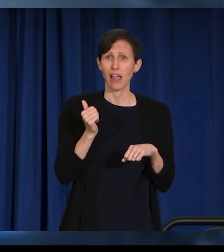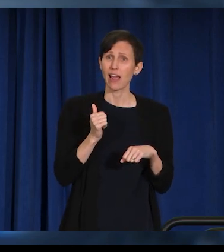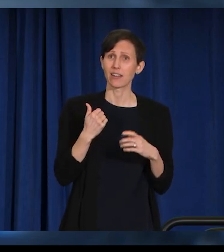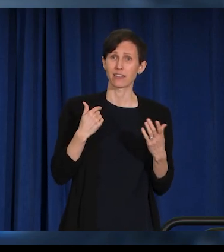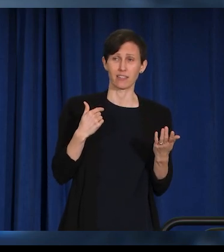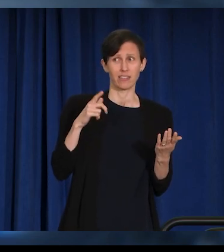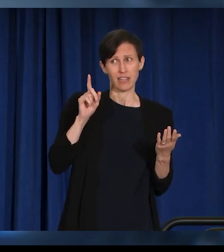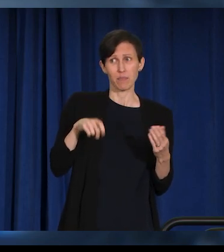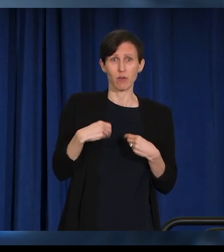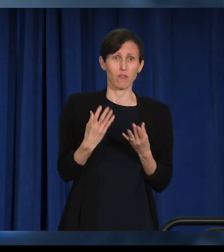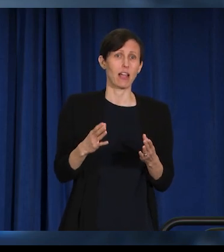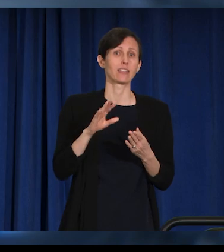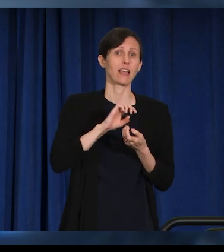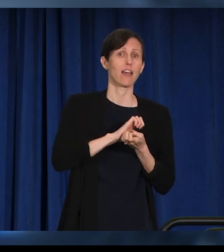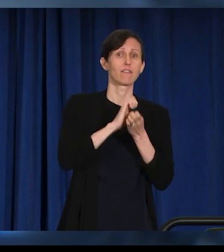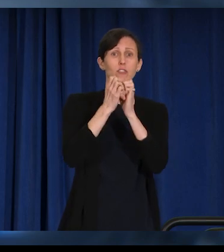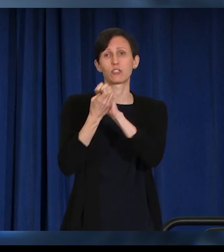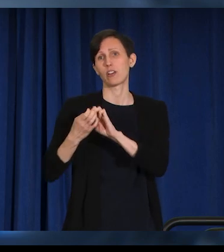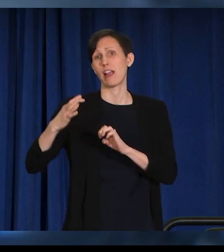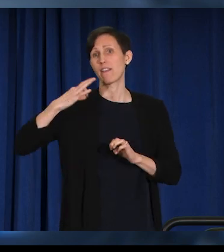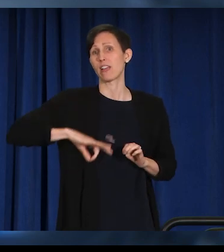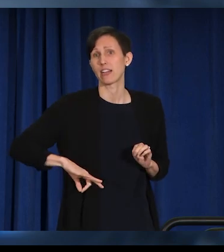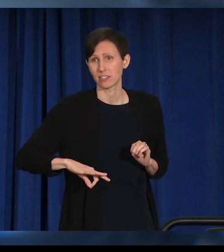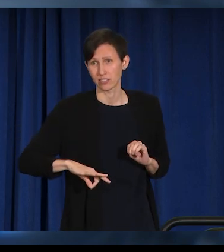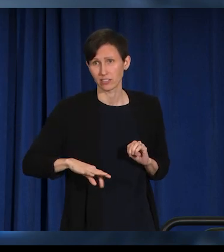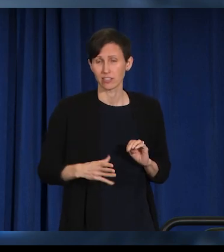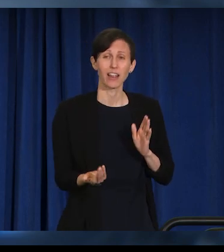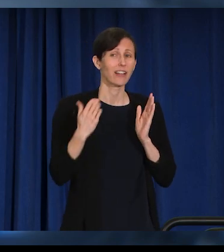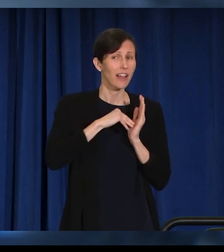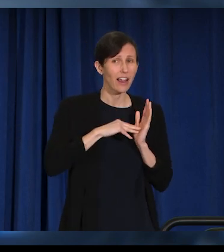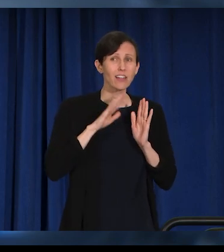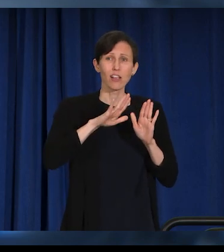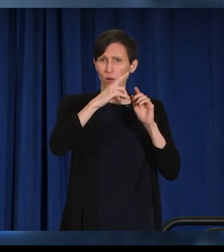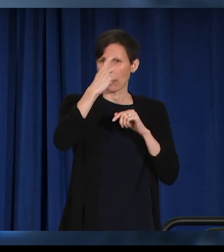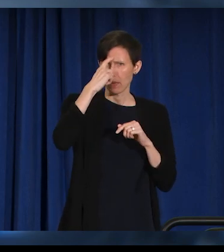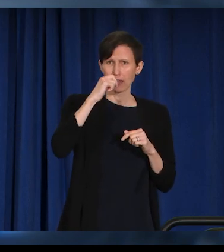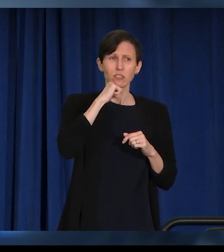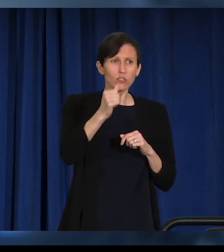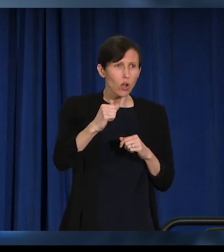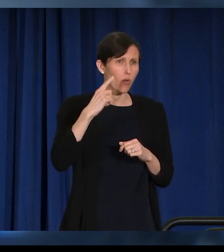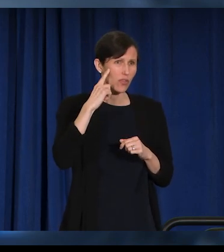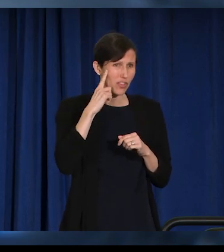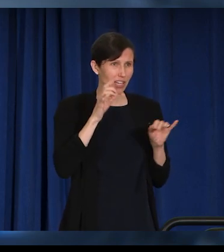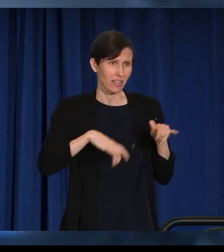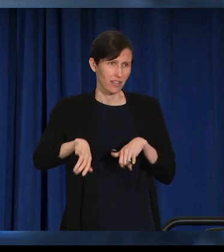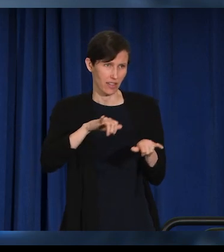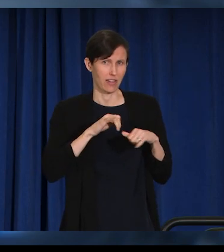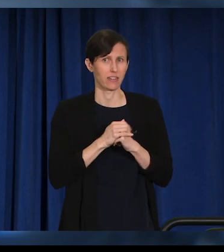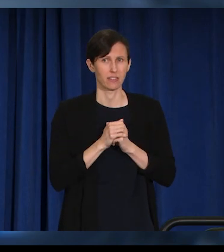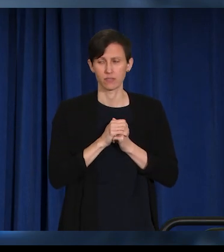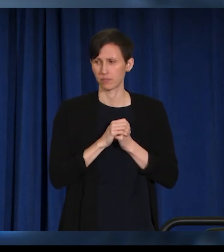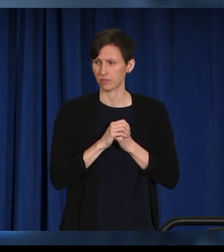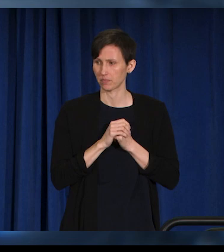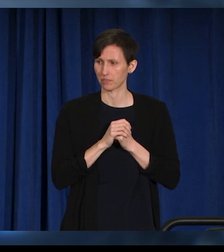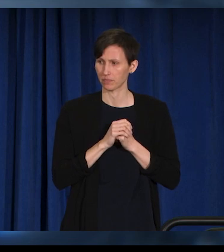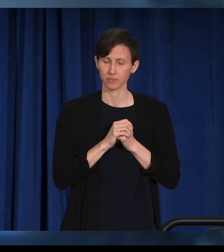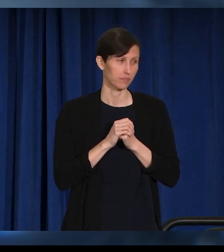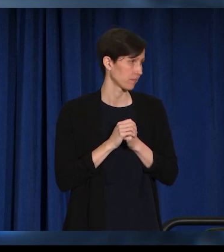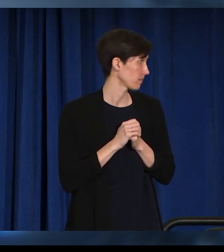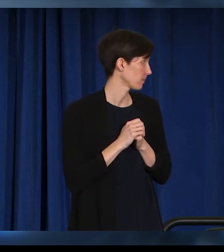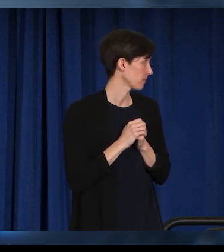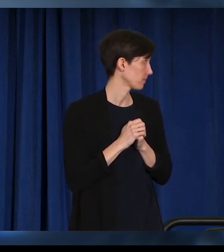advantage. And together we'll come to understand that great minds don't think alike and require different conditions to thrive.